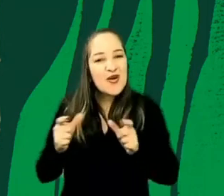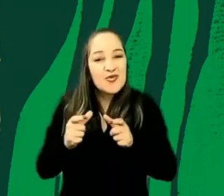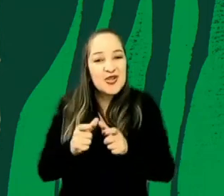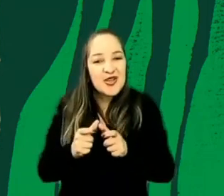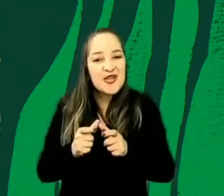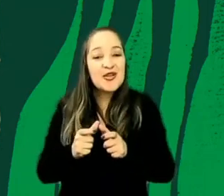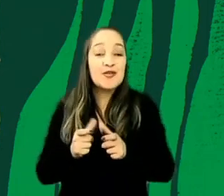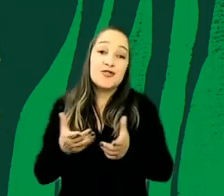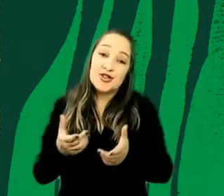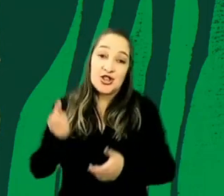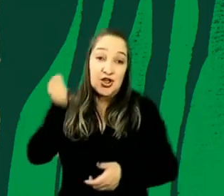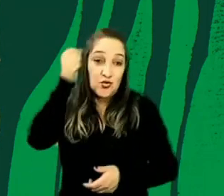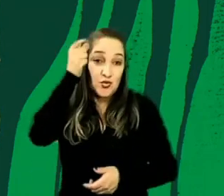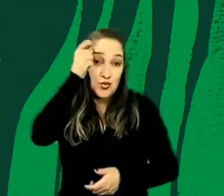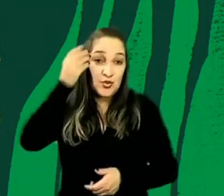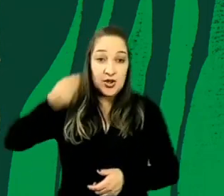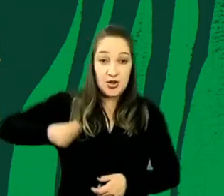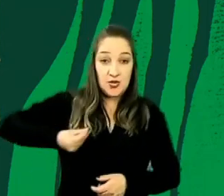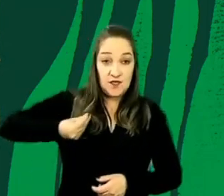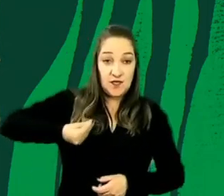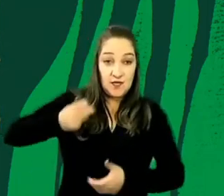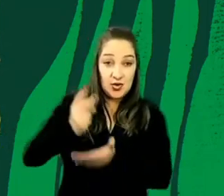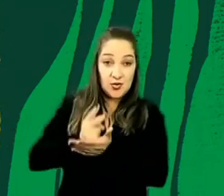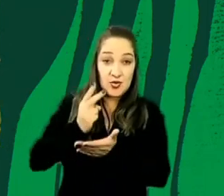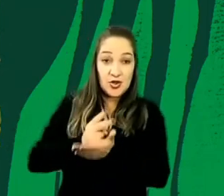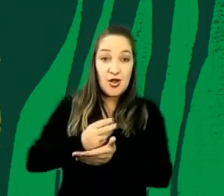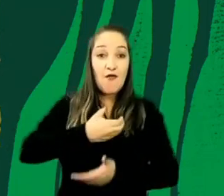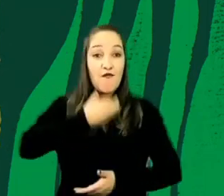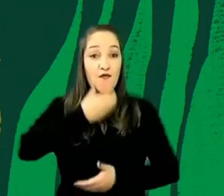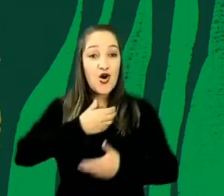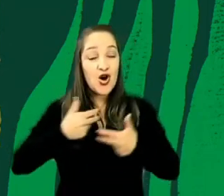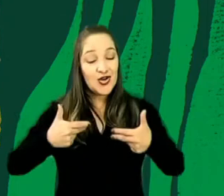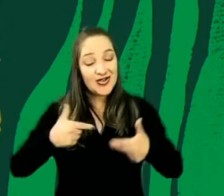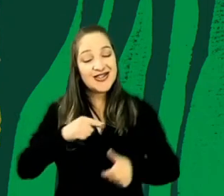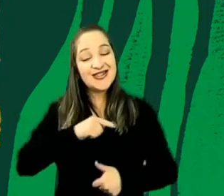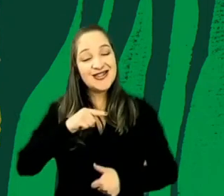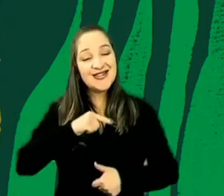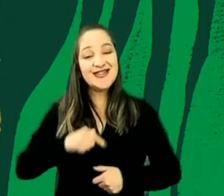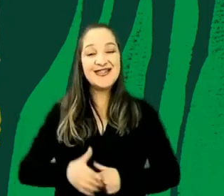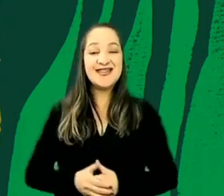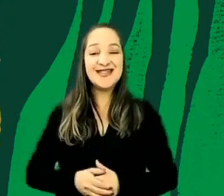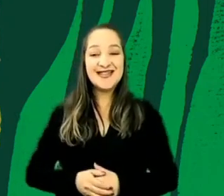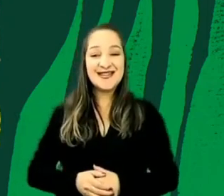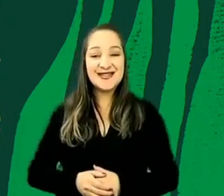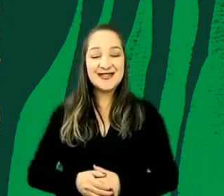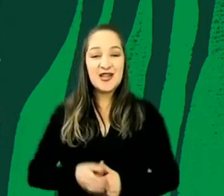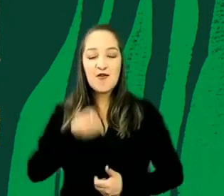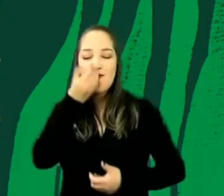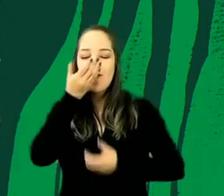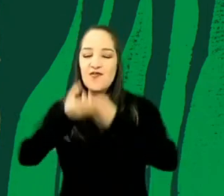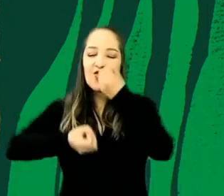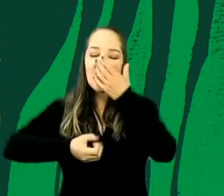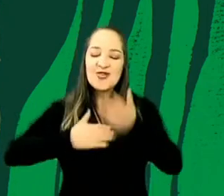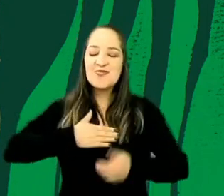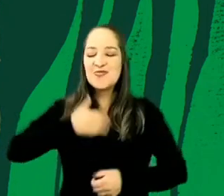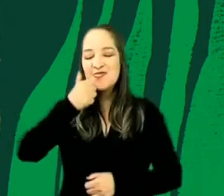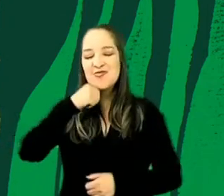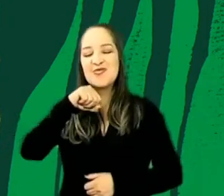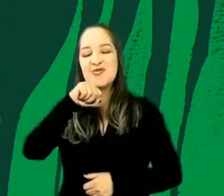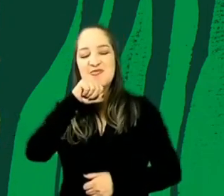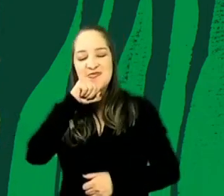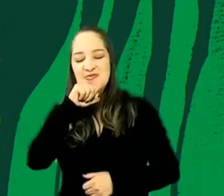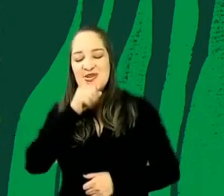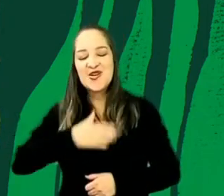if subsistence farming. There were fruit trees and flowers. My mother